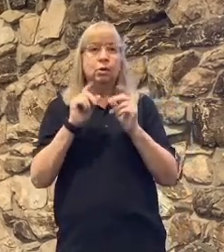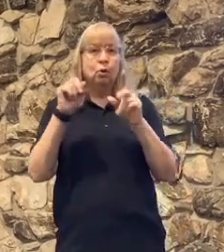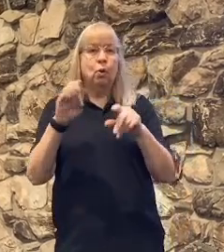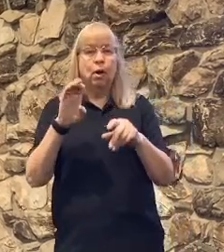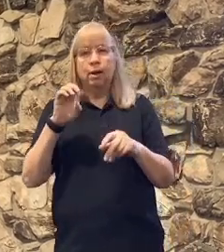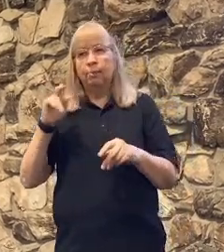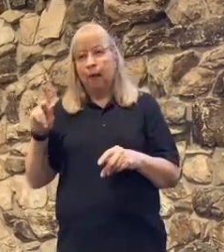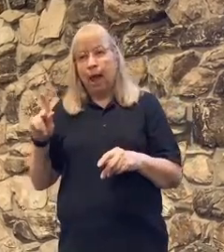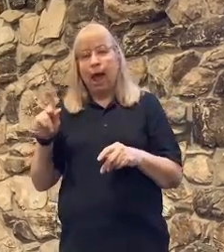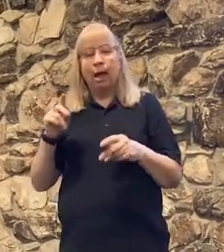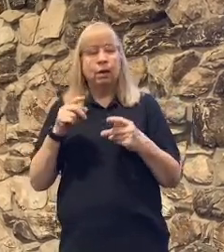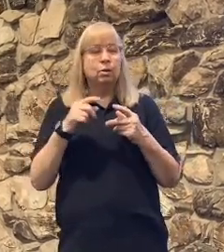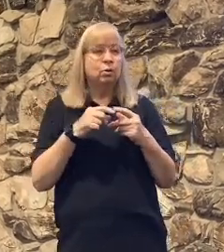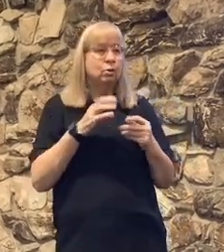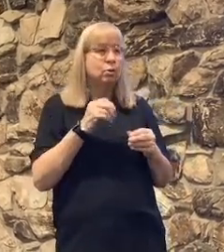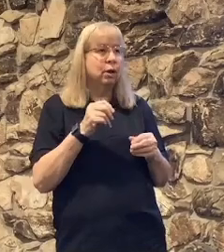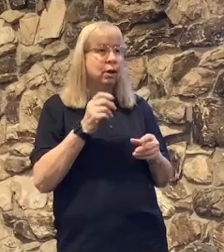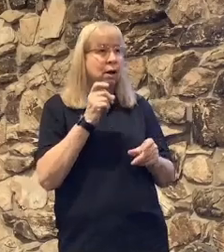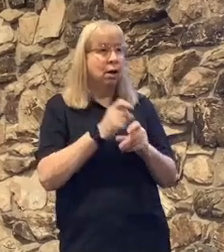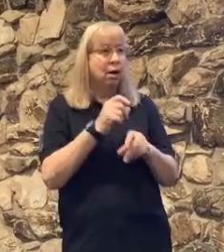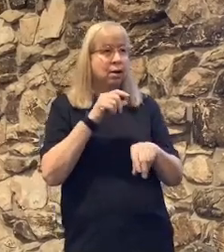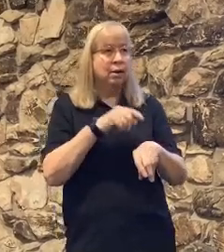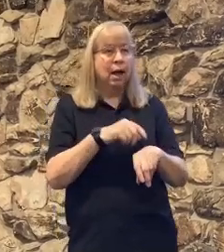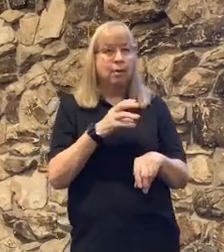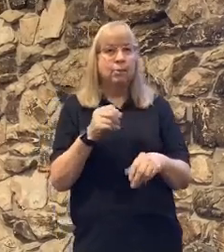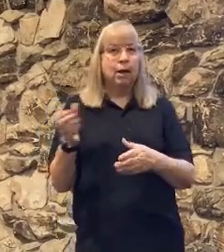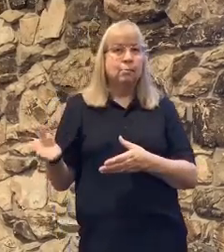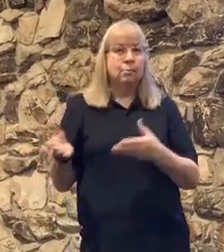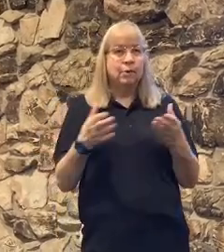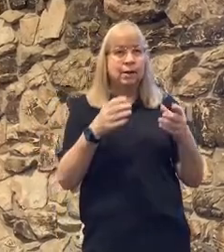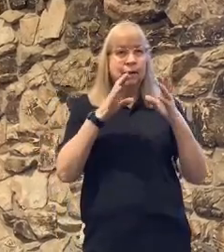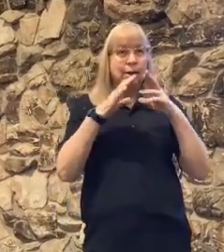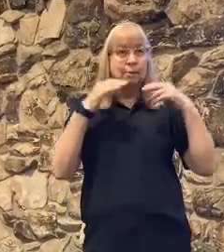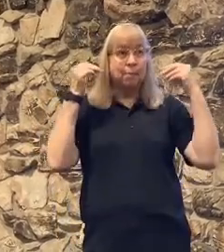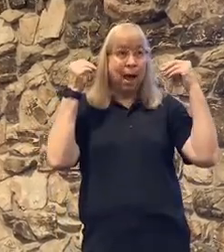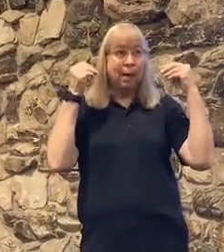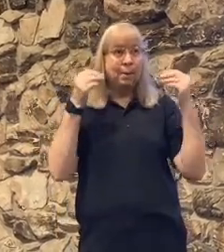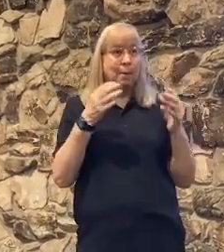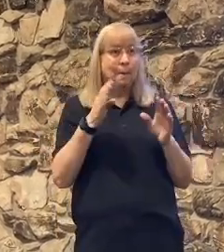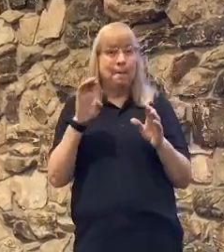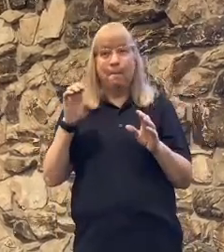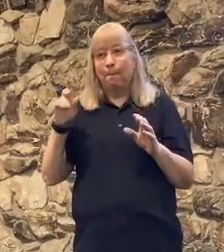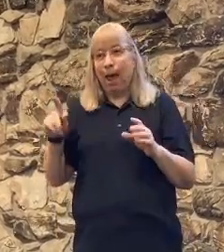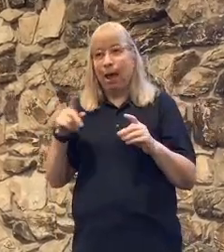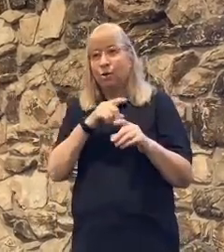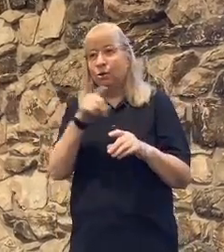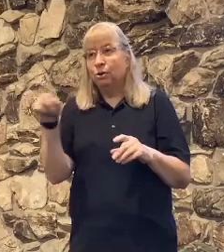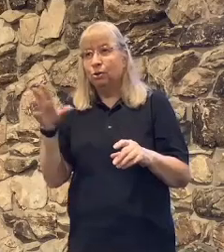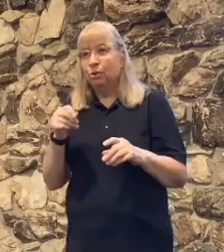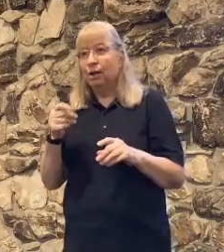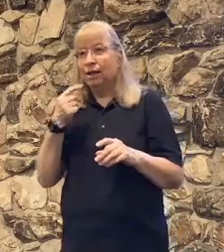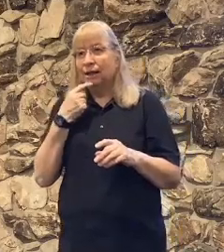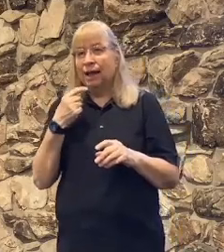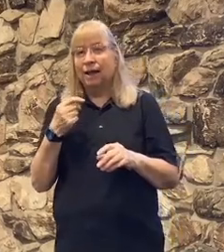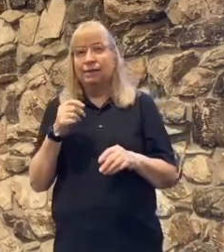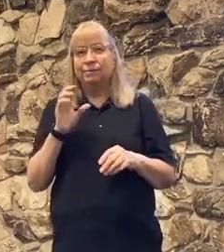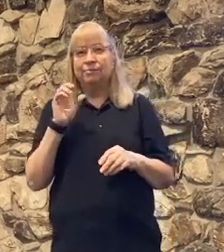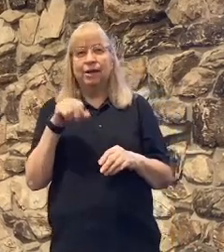those difficult times, that brings that smile back to you, that you can say, huh, okay, God, I